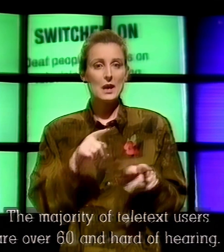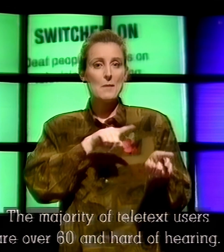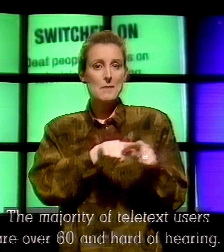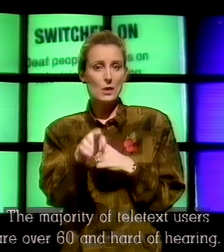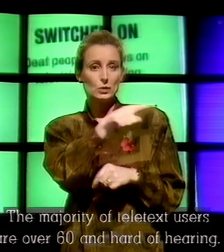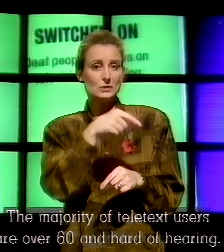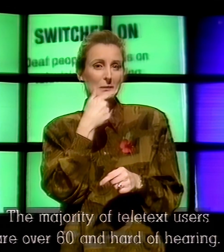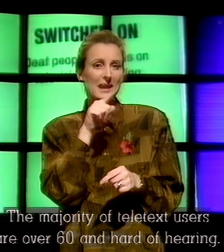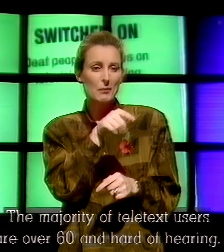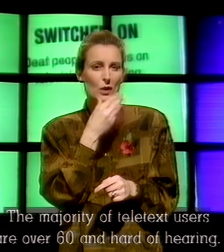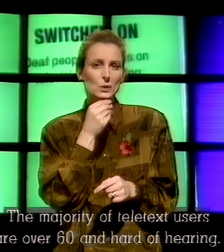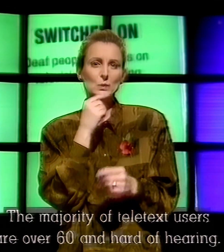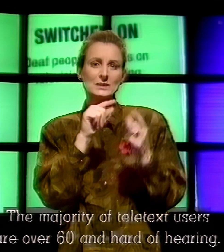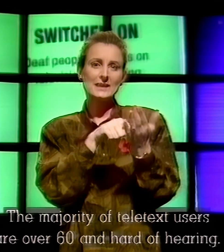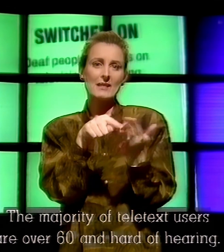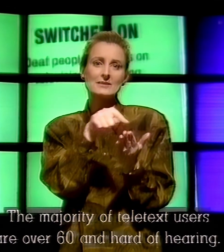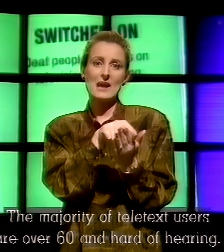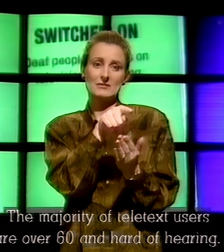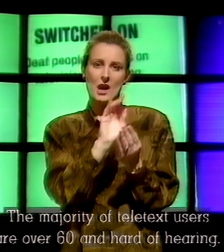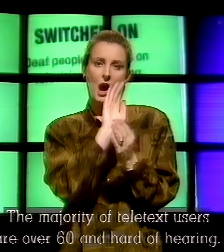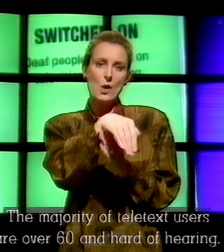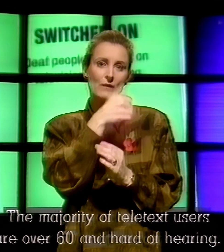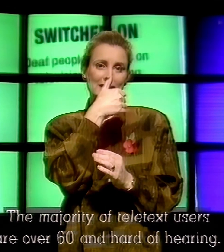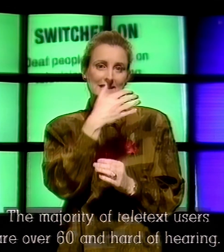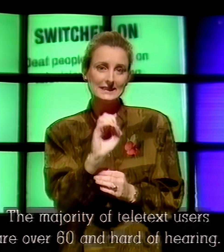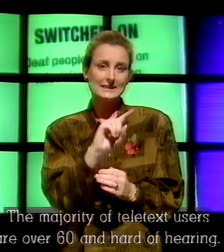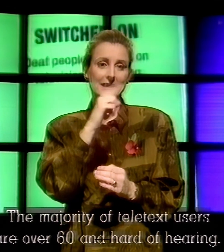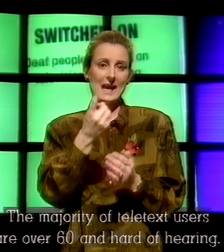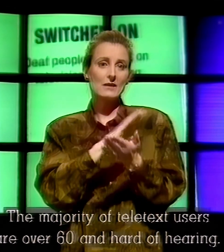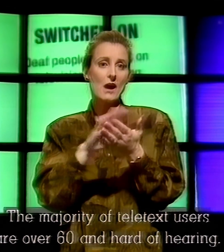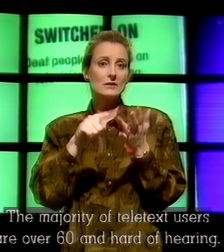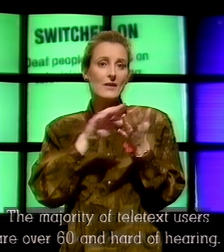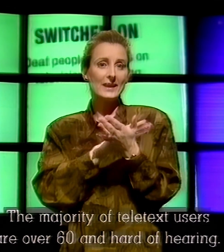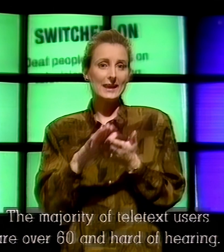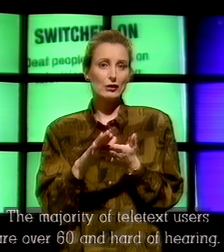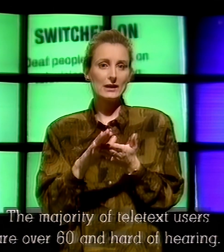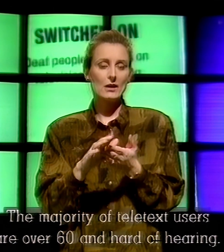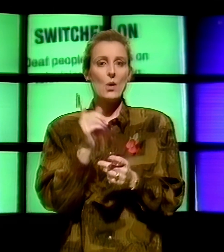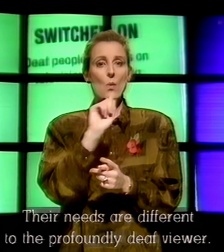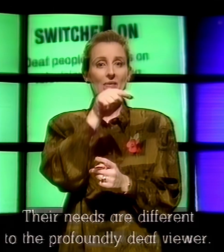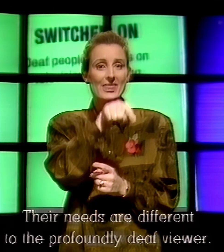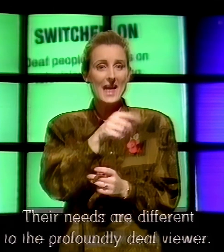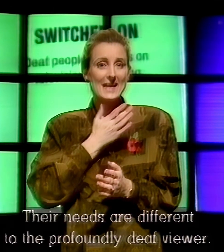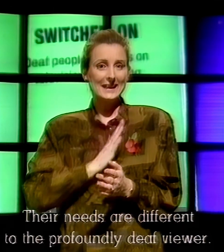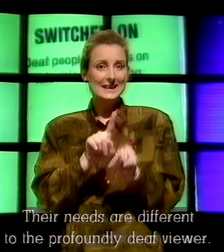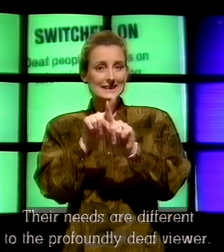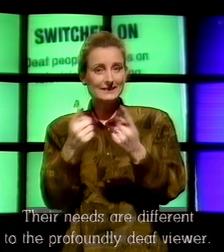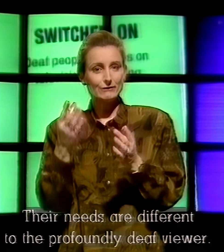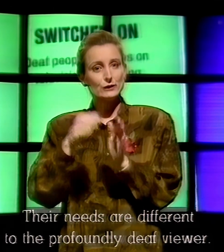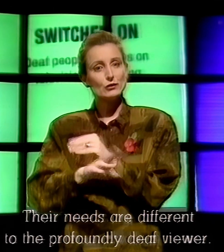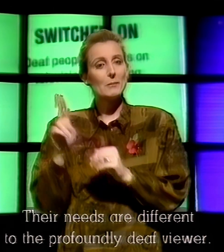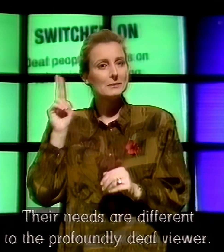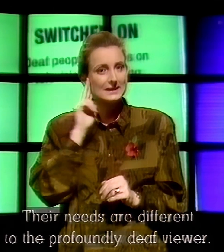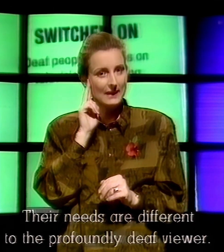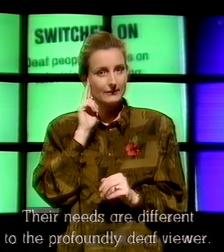The majority of Teletech users are over 60 and hard of hearing. Their needs are different to the profoundly deaf